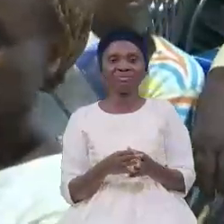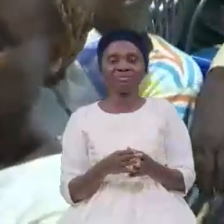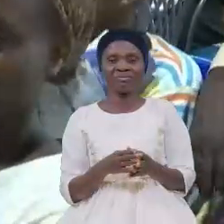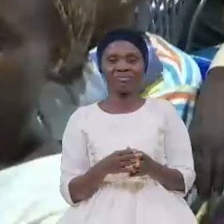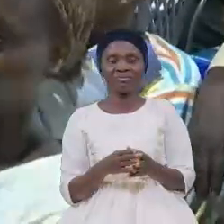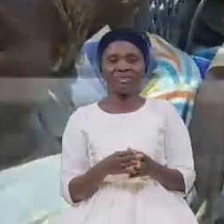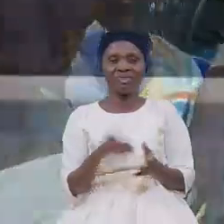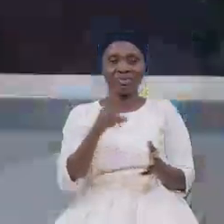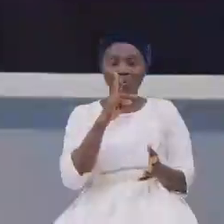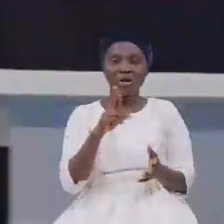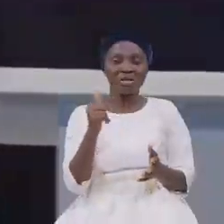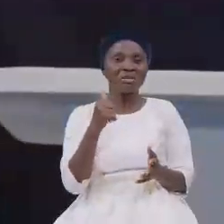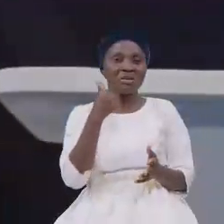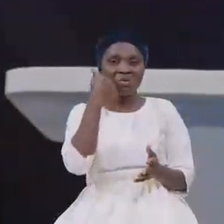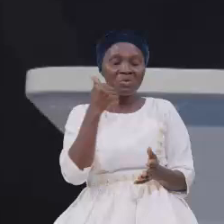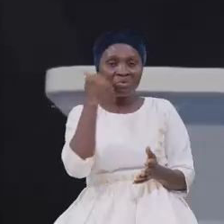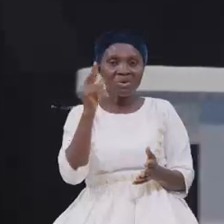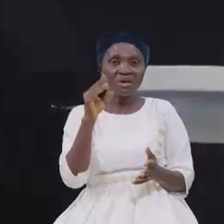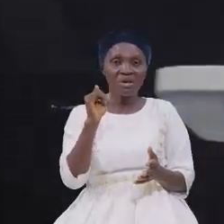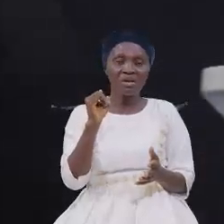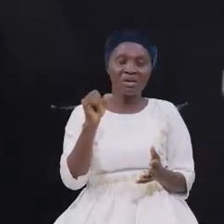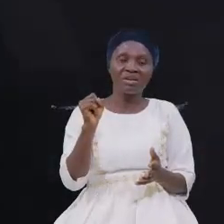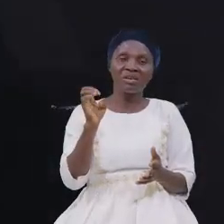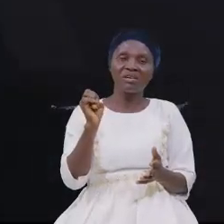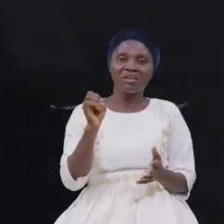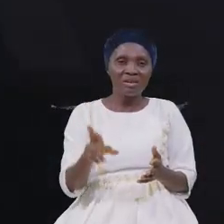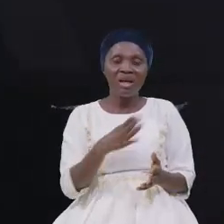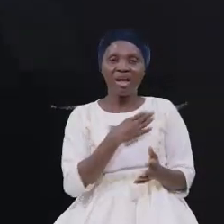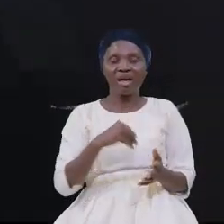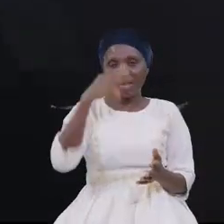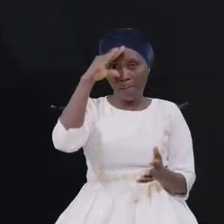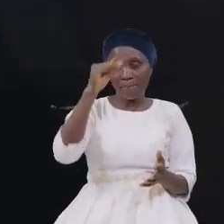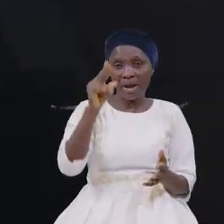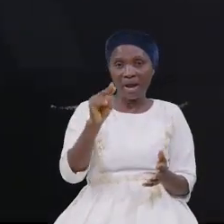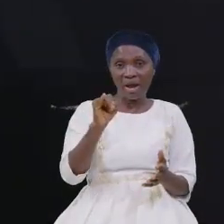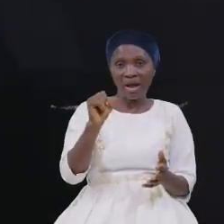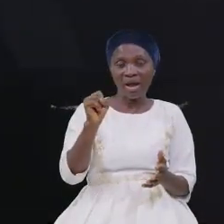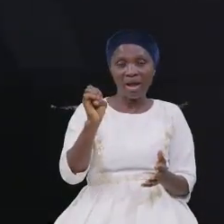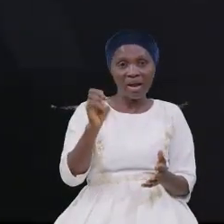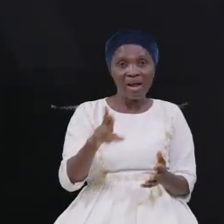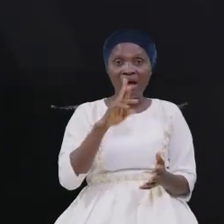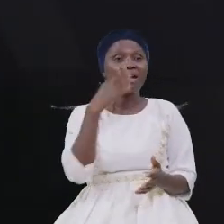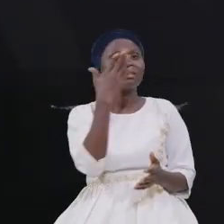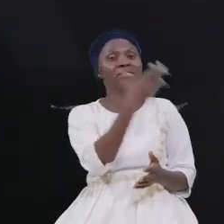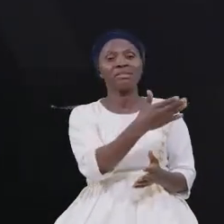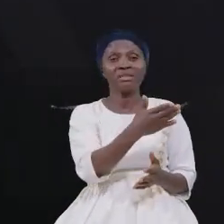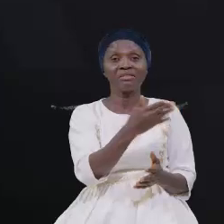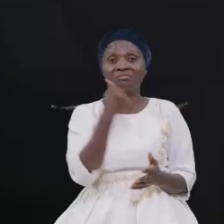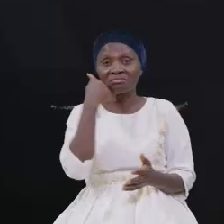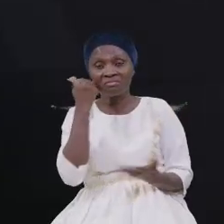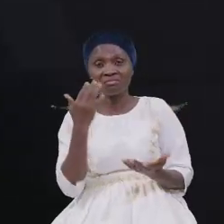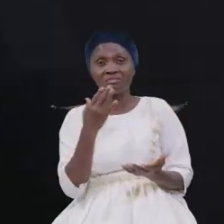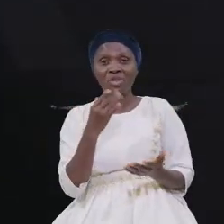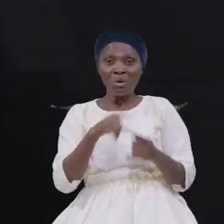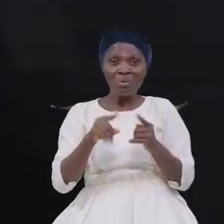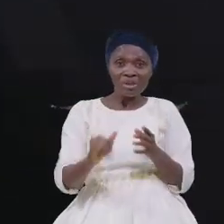Womanizers are there, and manizers are there. And yet, you keep breathing. You didn't